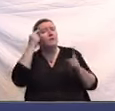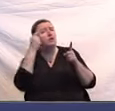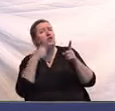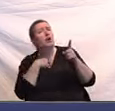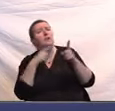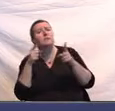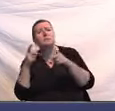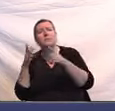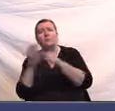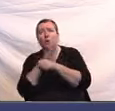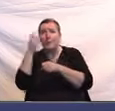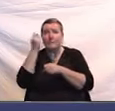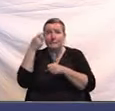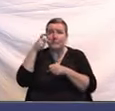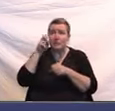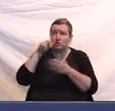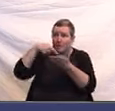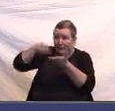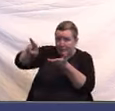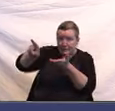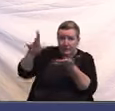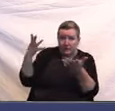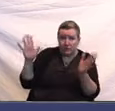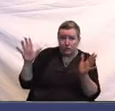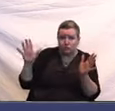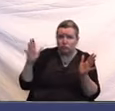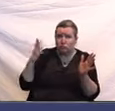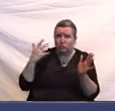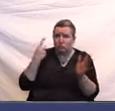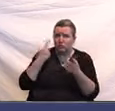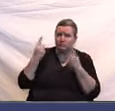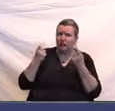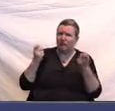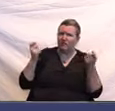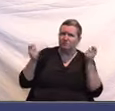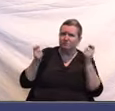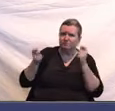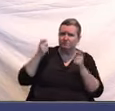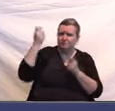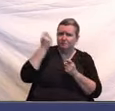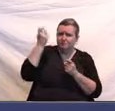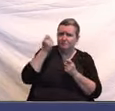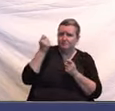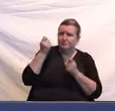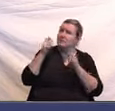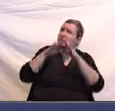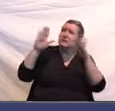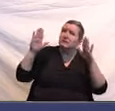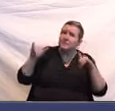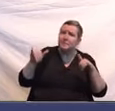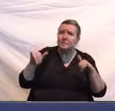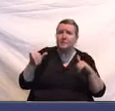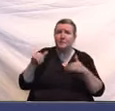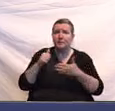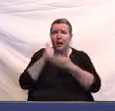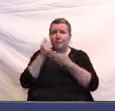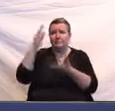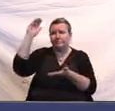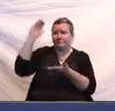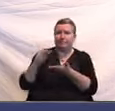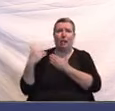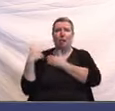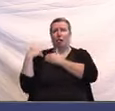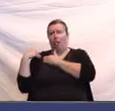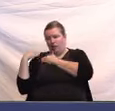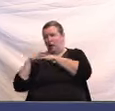any reforms to the pension system to try easing the state's future burden and share some of the investment risk? And have you given thought to how you're going to make